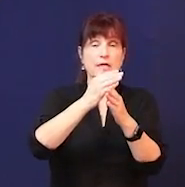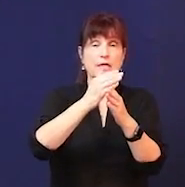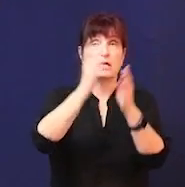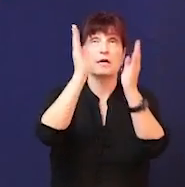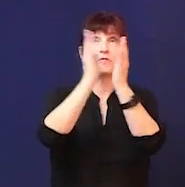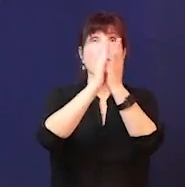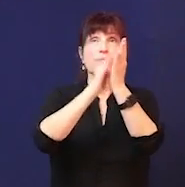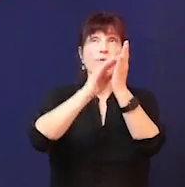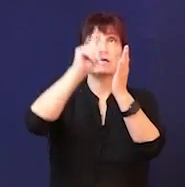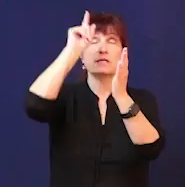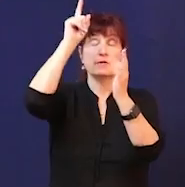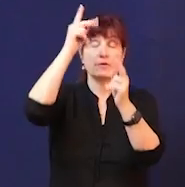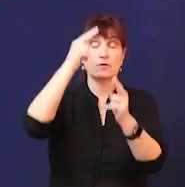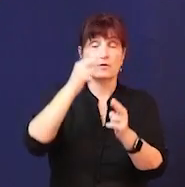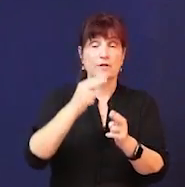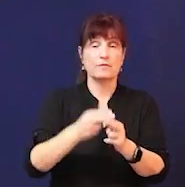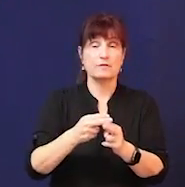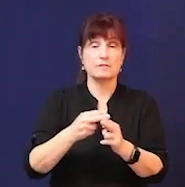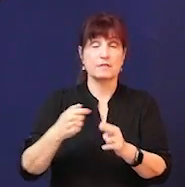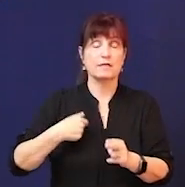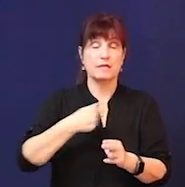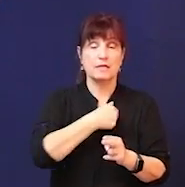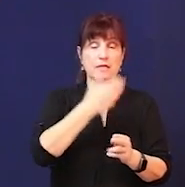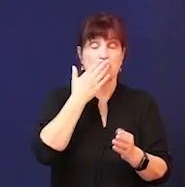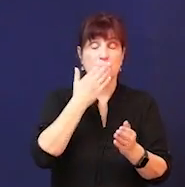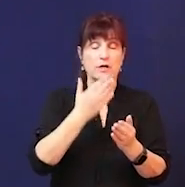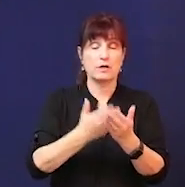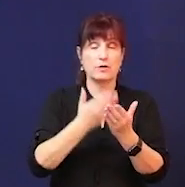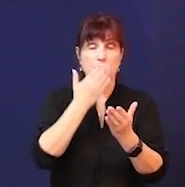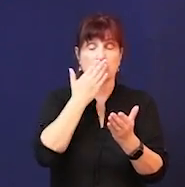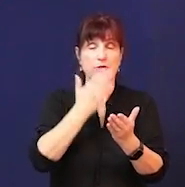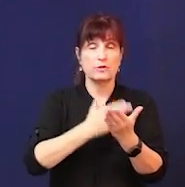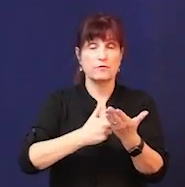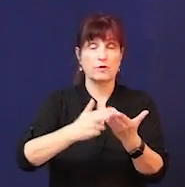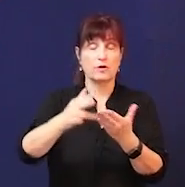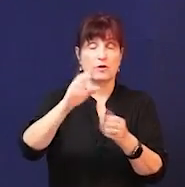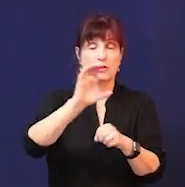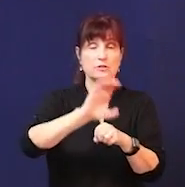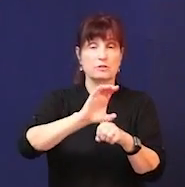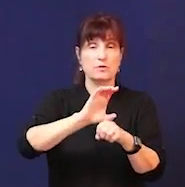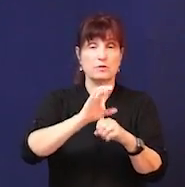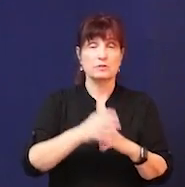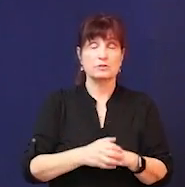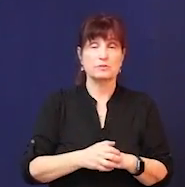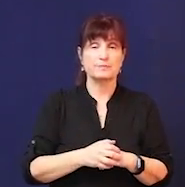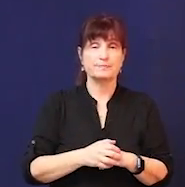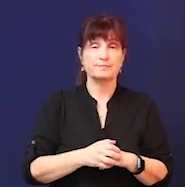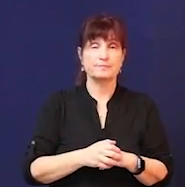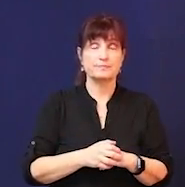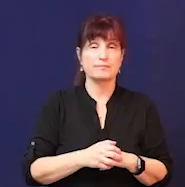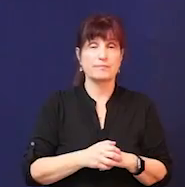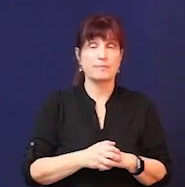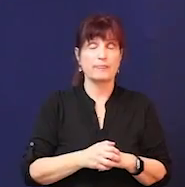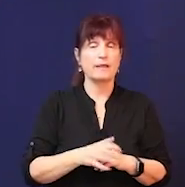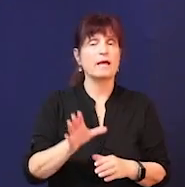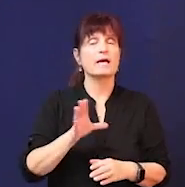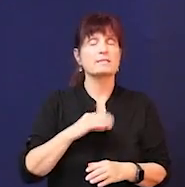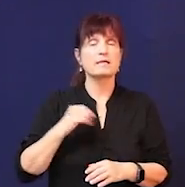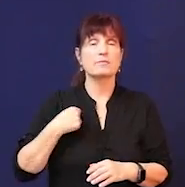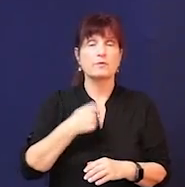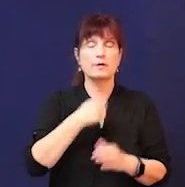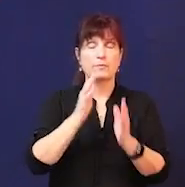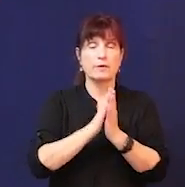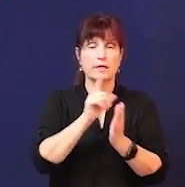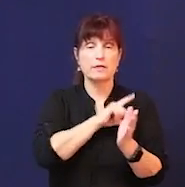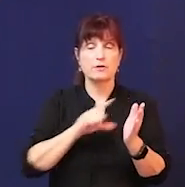sacrifice at your hands for the praise and glory of His name, for our good and all His holy church. Be pleased,